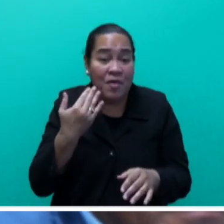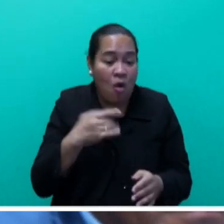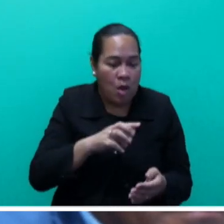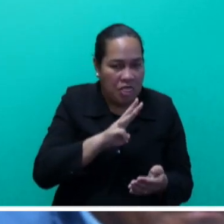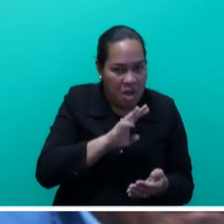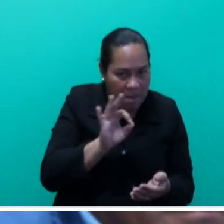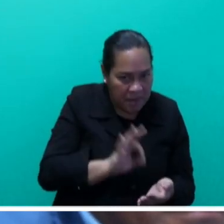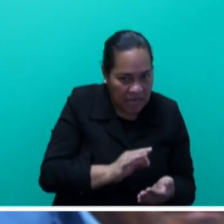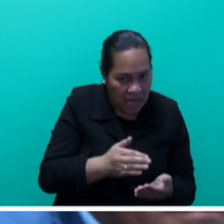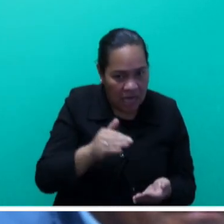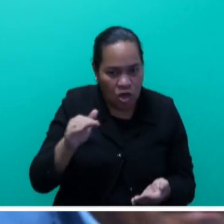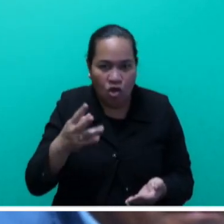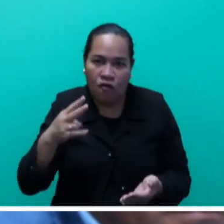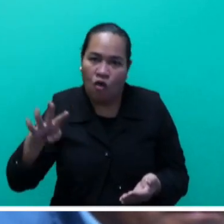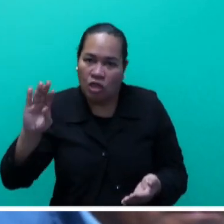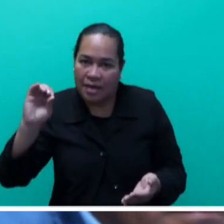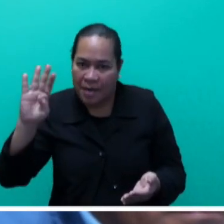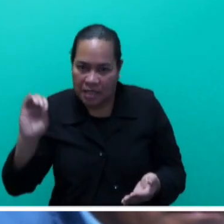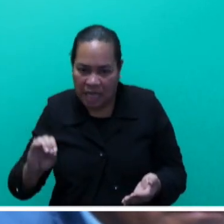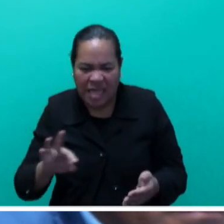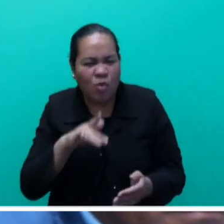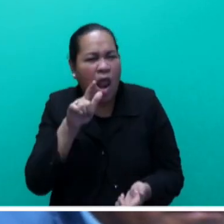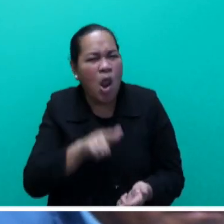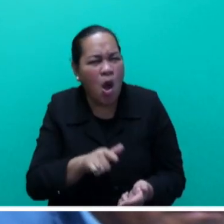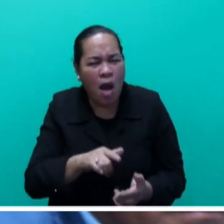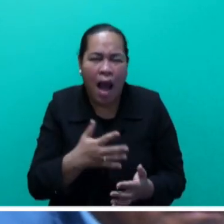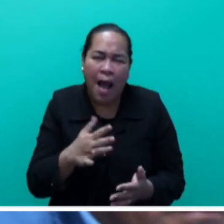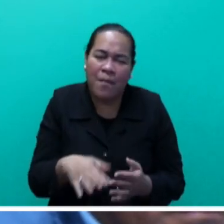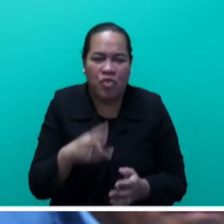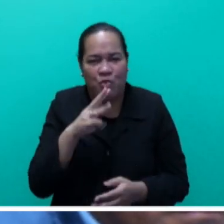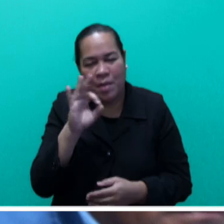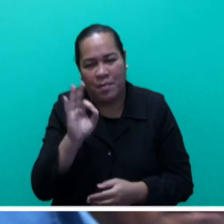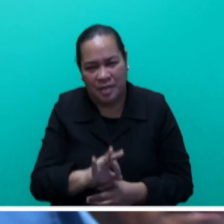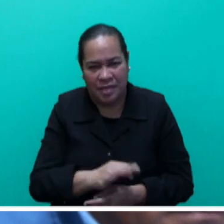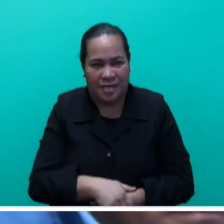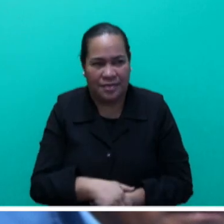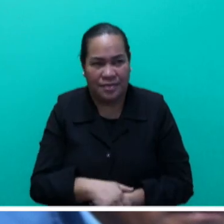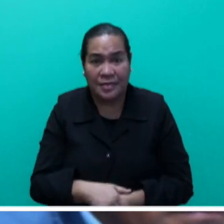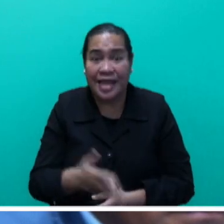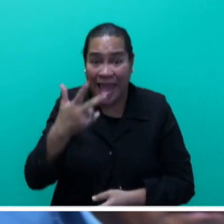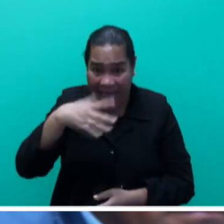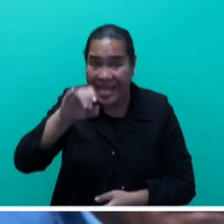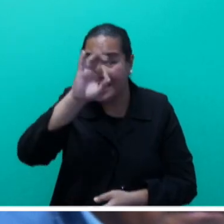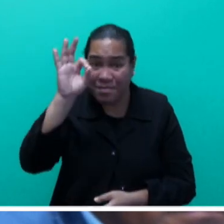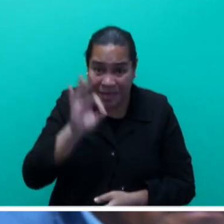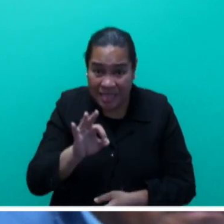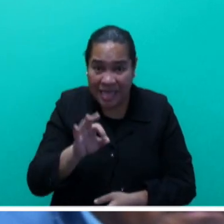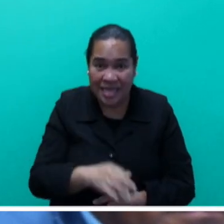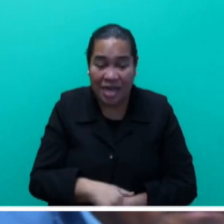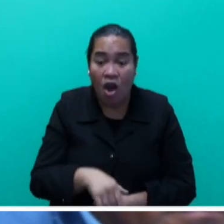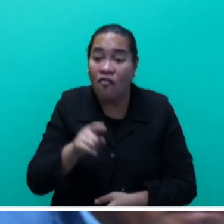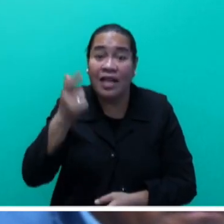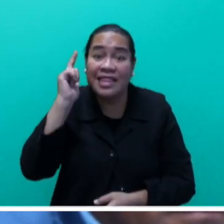3% to 40%. The lowest were around 3%. And 80% of the